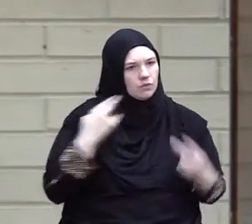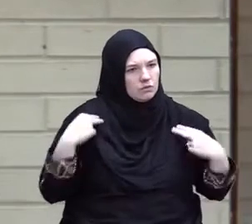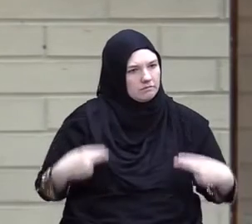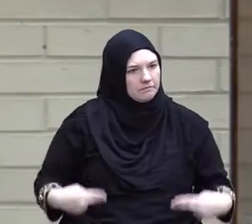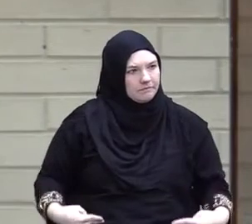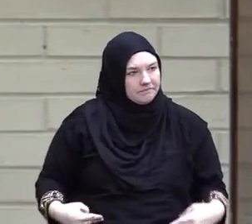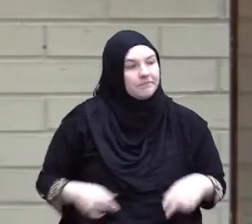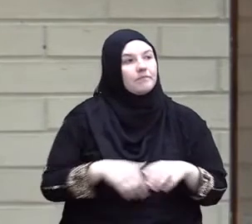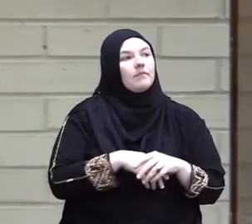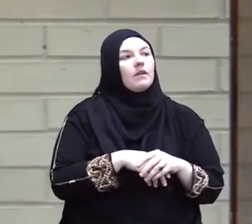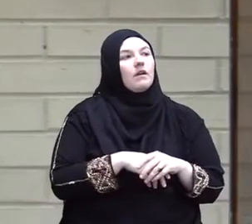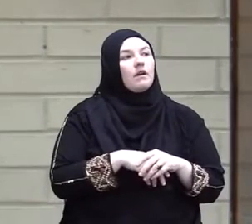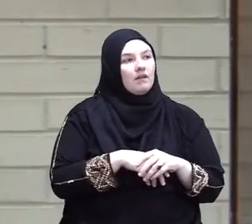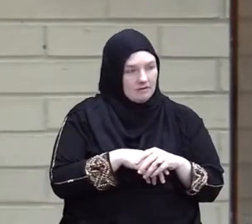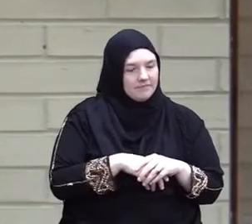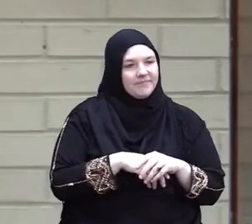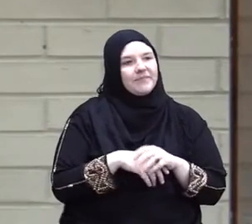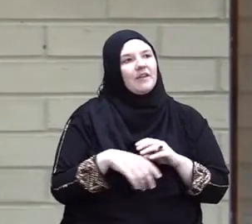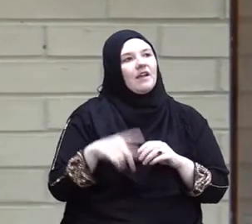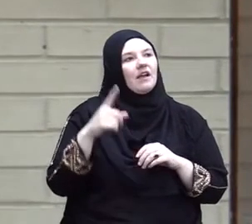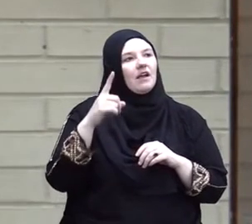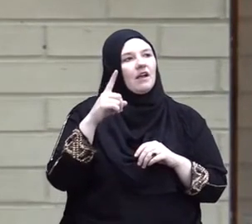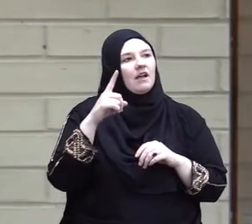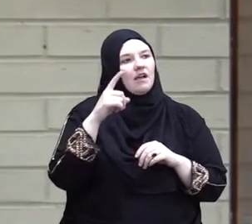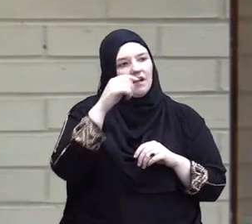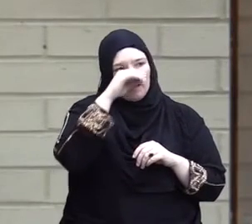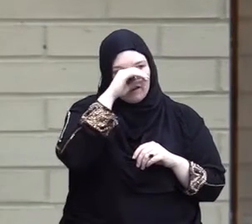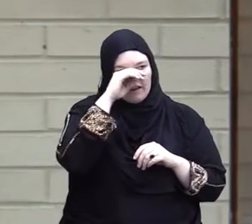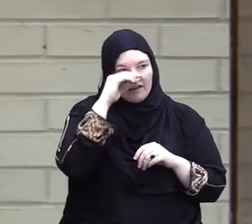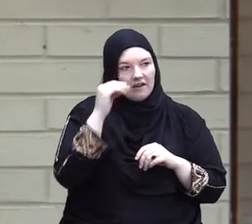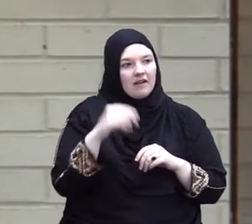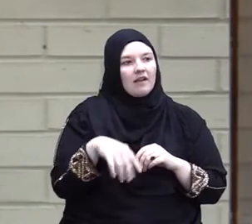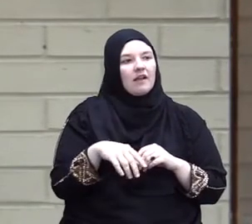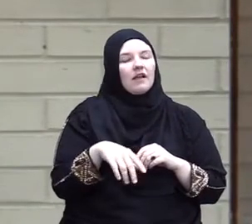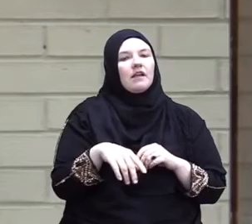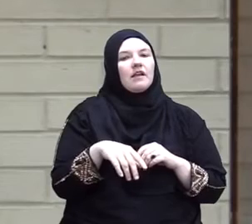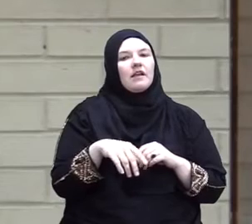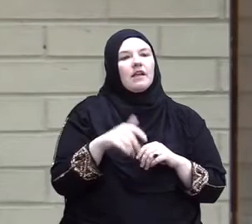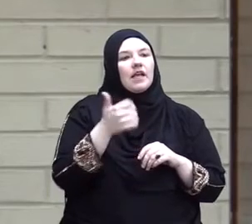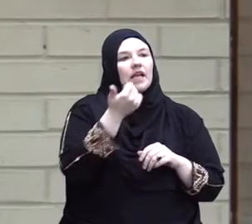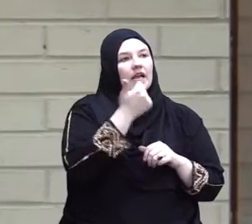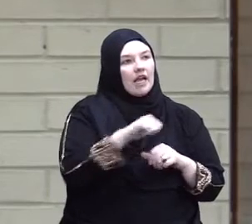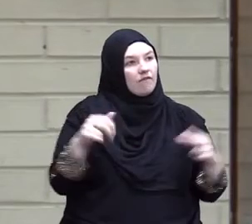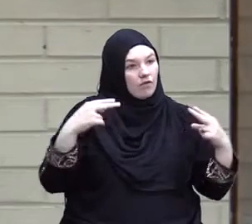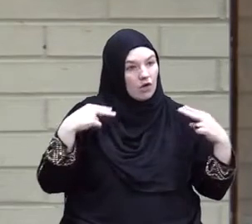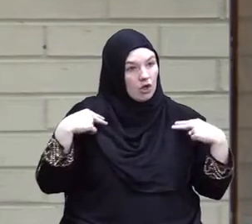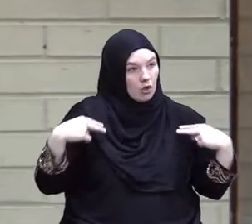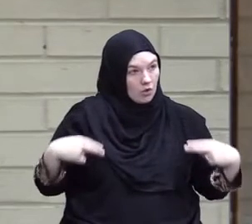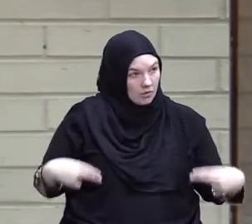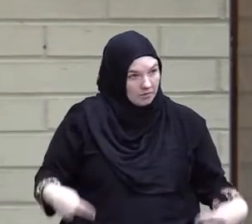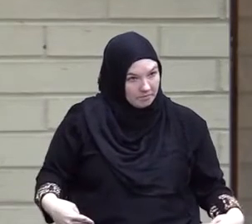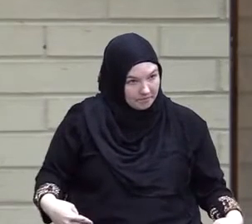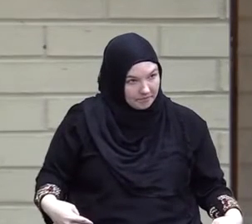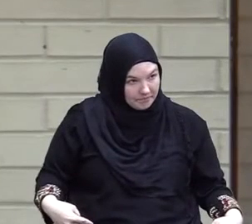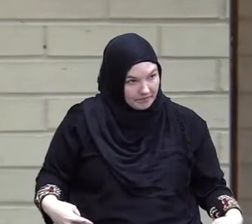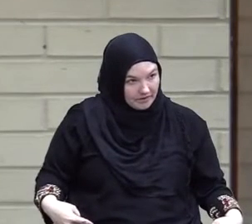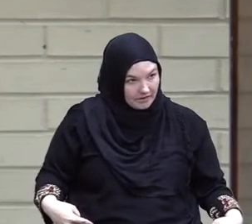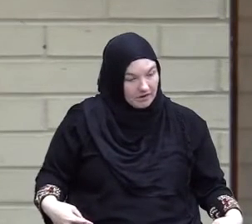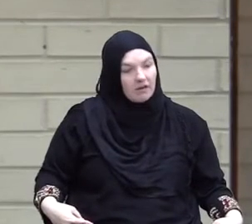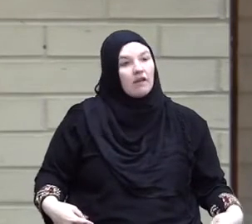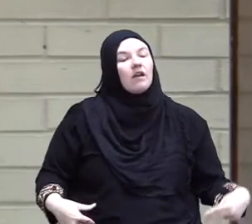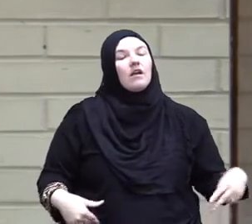would blow from the spirit that Allah gives to every human being. They will blow that